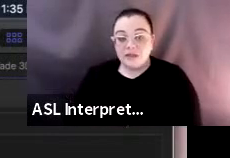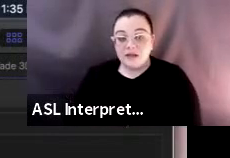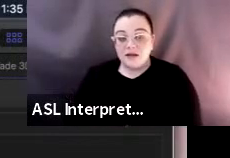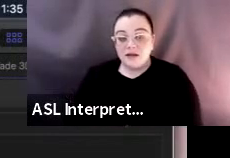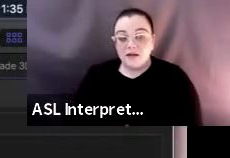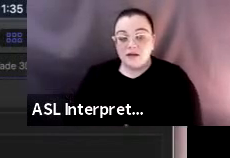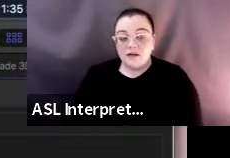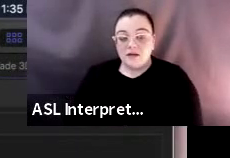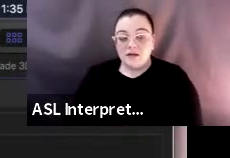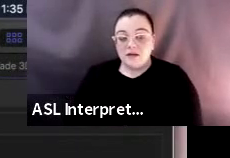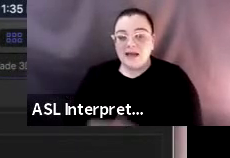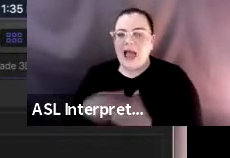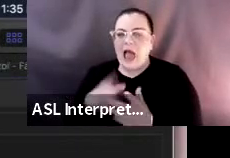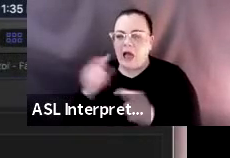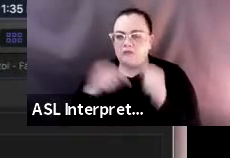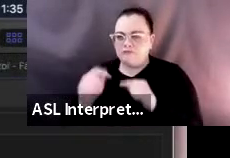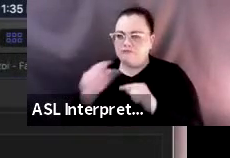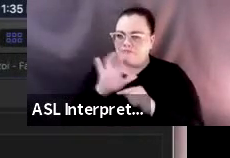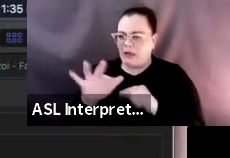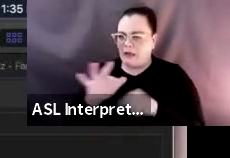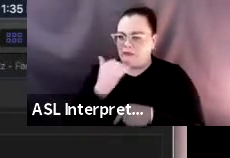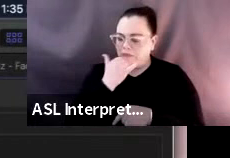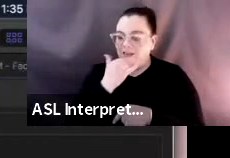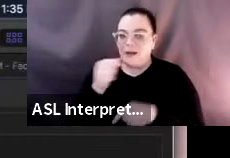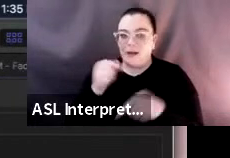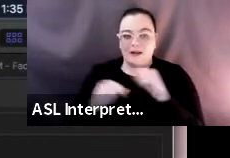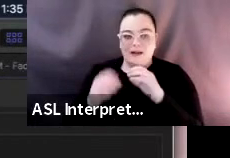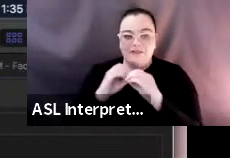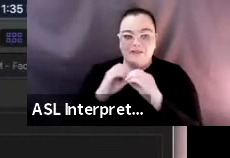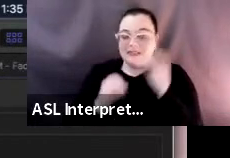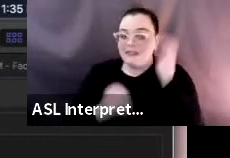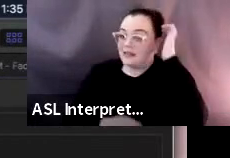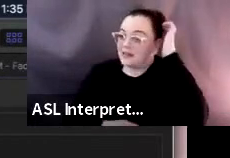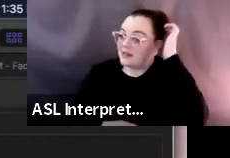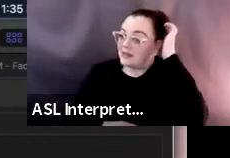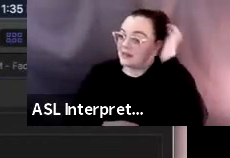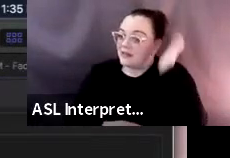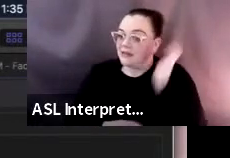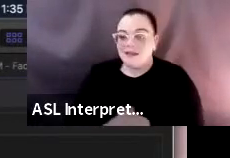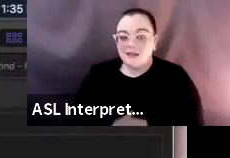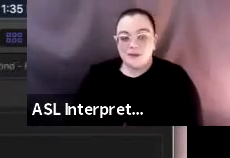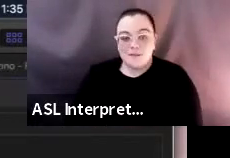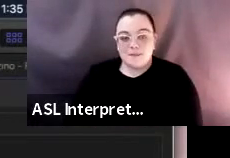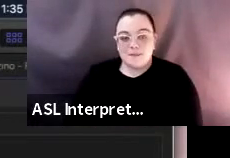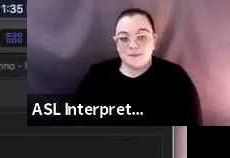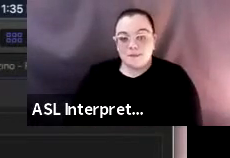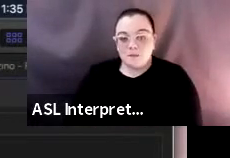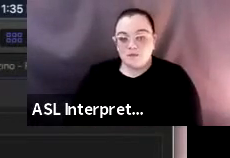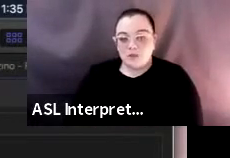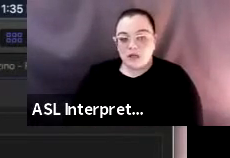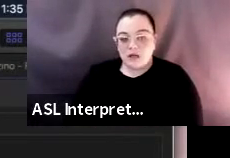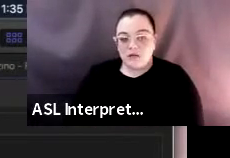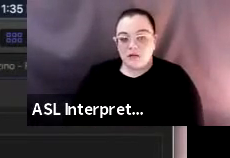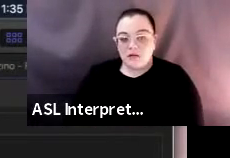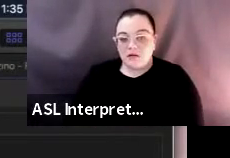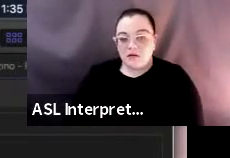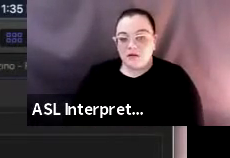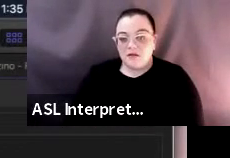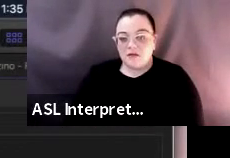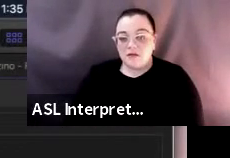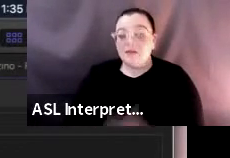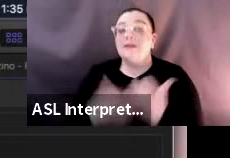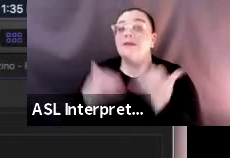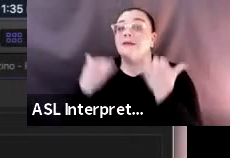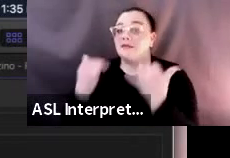I'm going to spell my name correctly though, because that might be confusing. There we go. So now I've got my name in